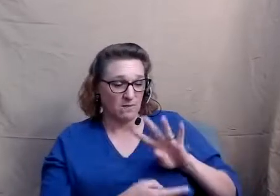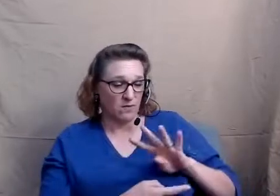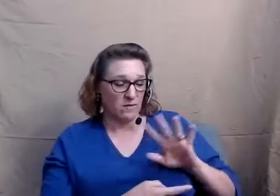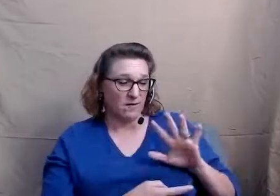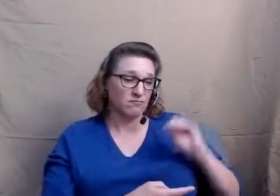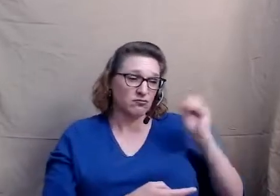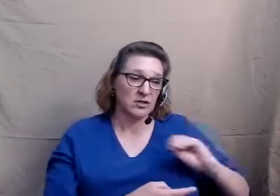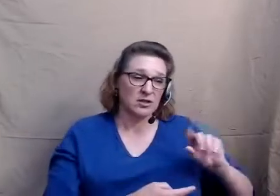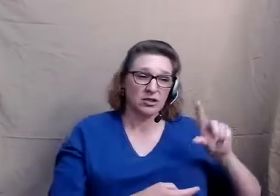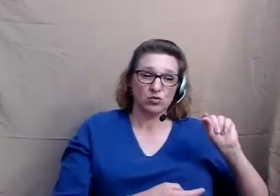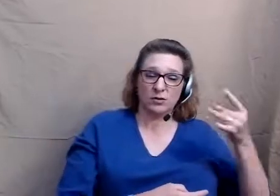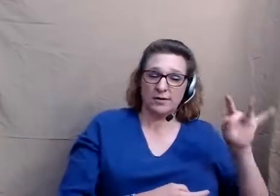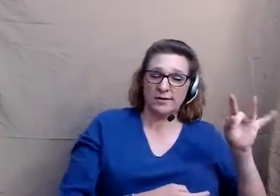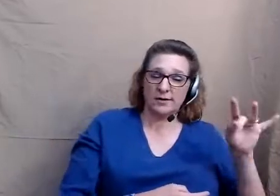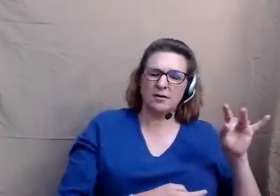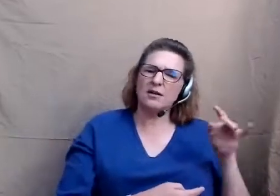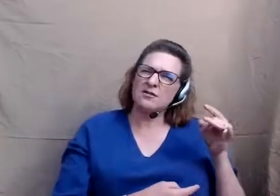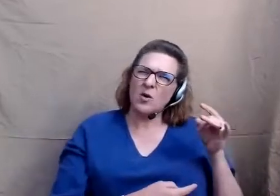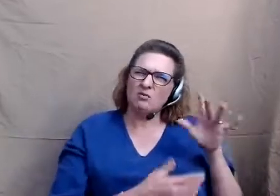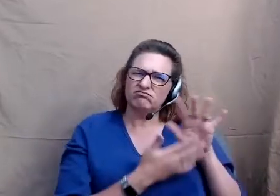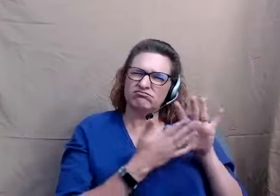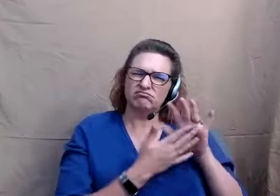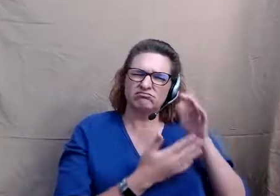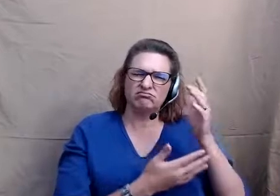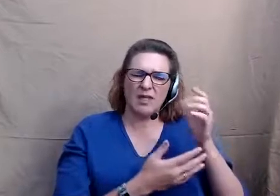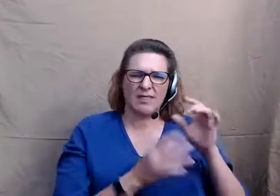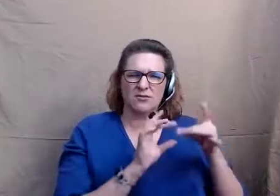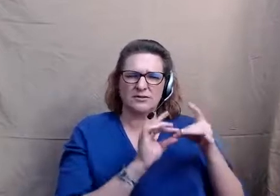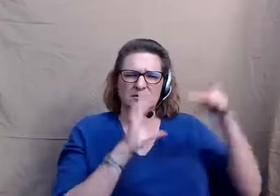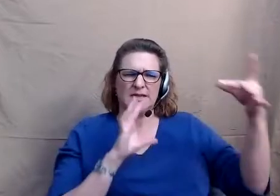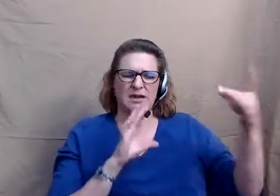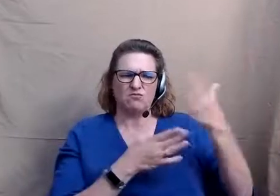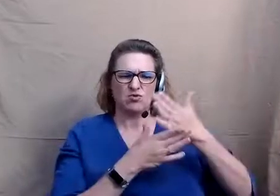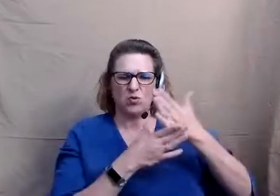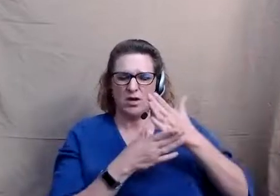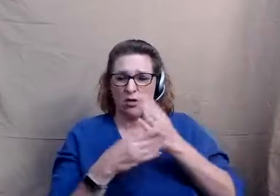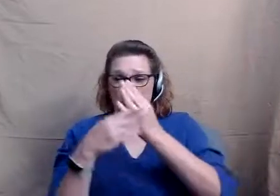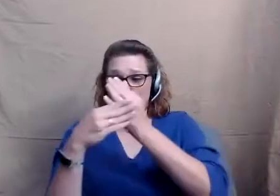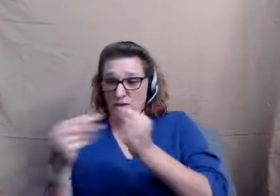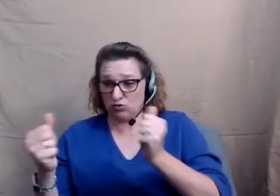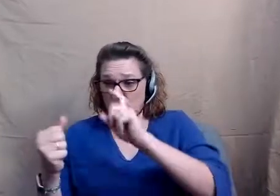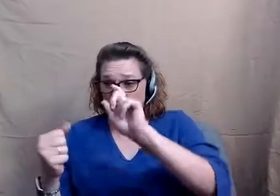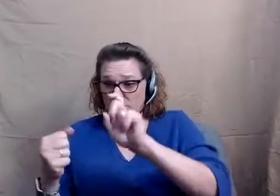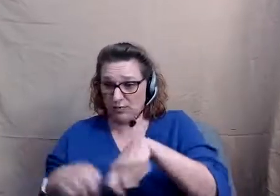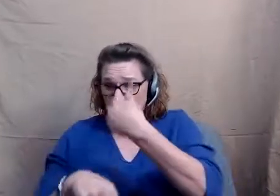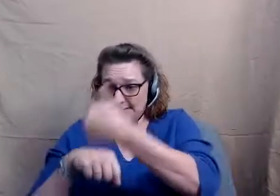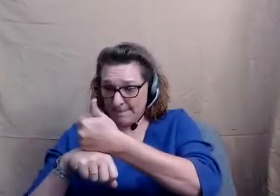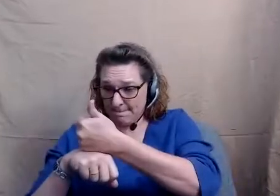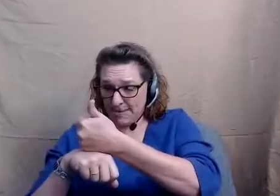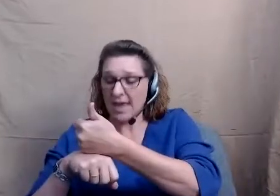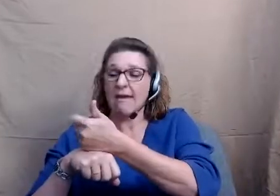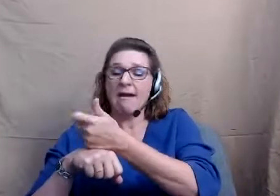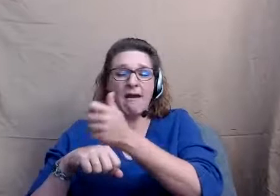2018. So somewhere there is a large disconnect between the remedy that has been put in place and how well it is